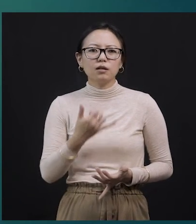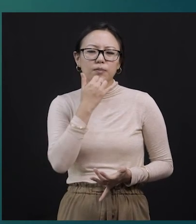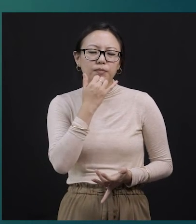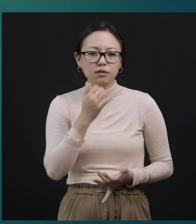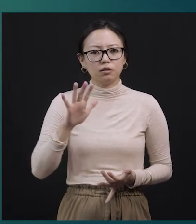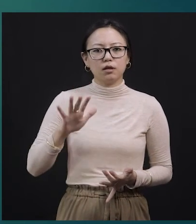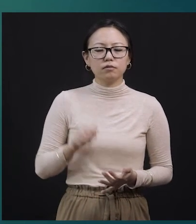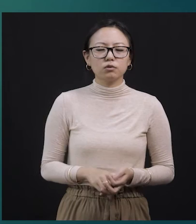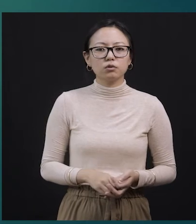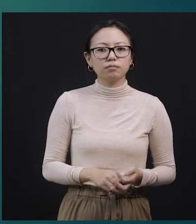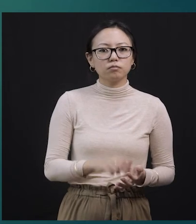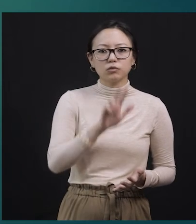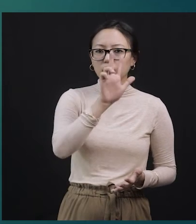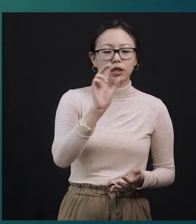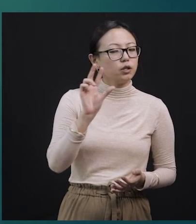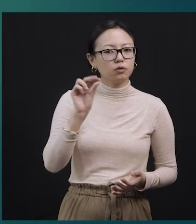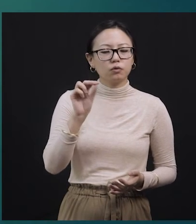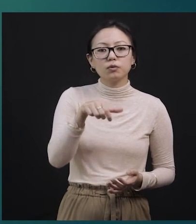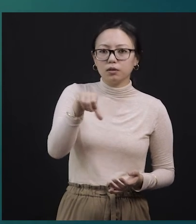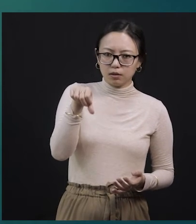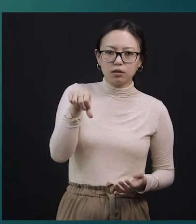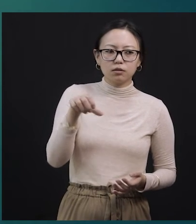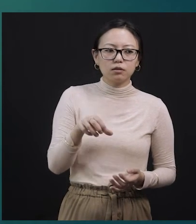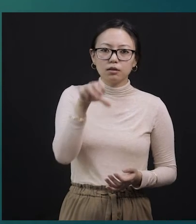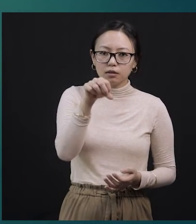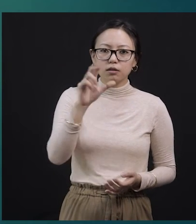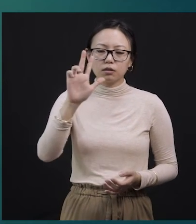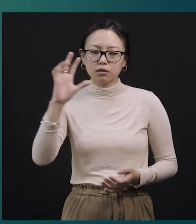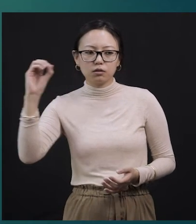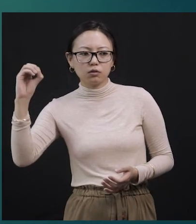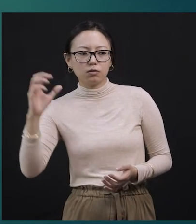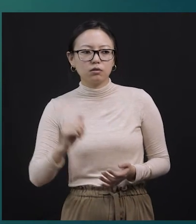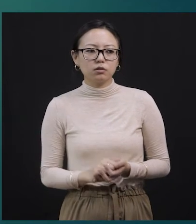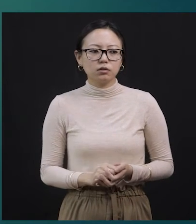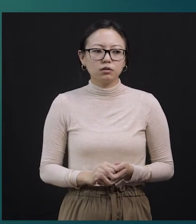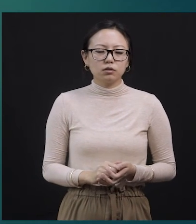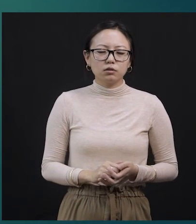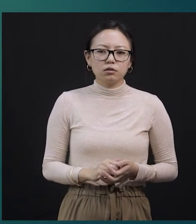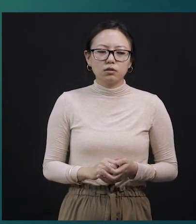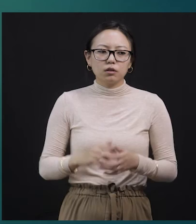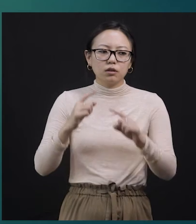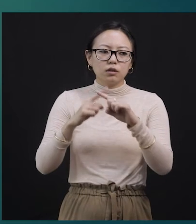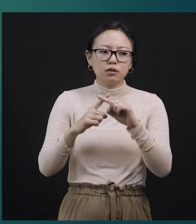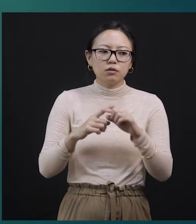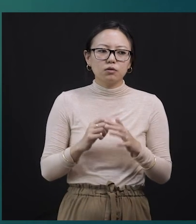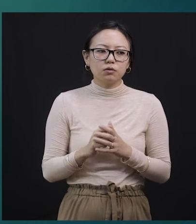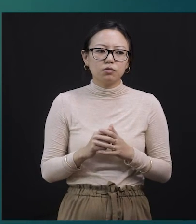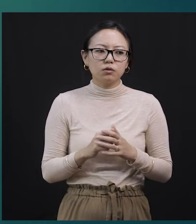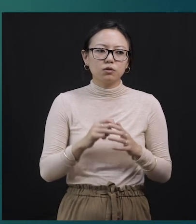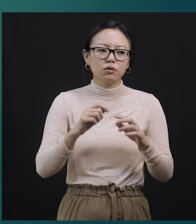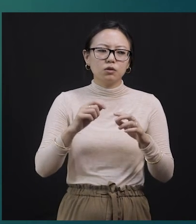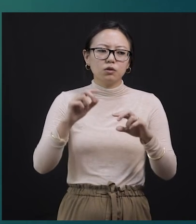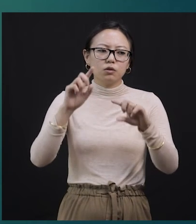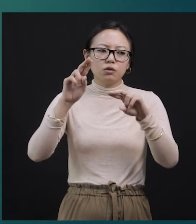be 9 here. Now the next step you have is 2 into 5. It will be 10, 0, carry 1, and